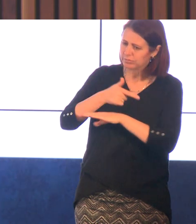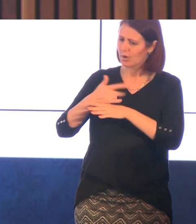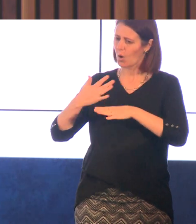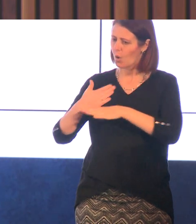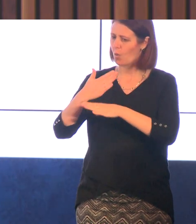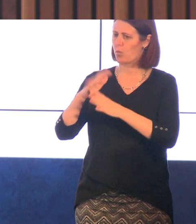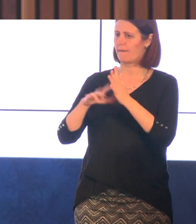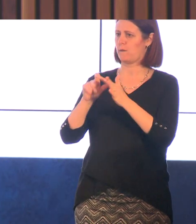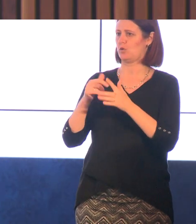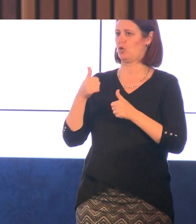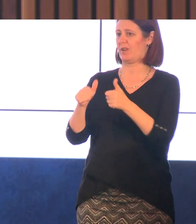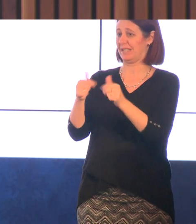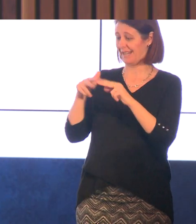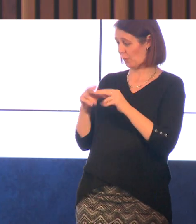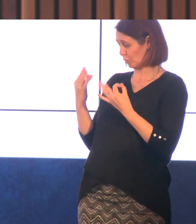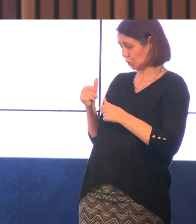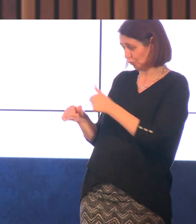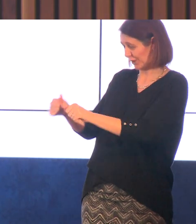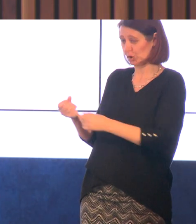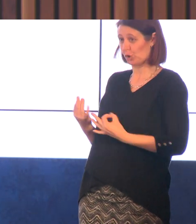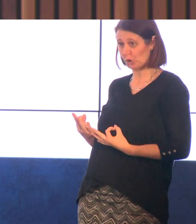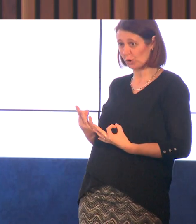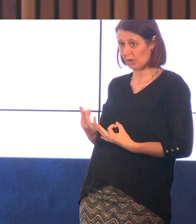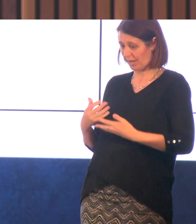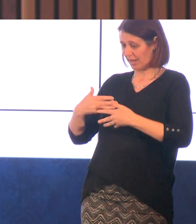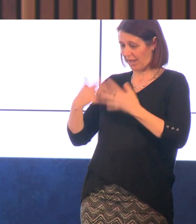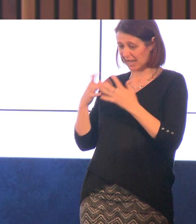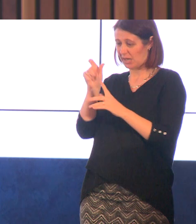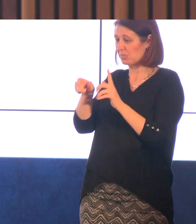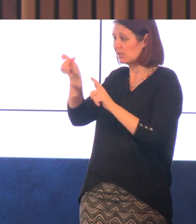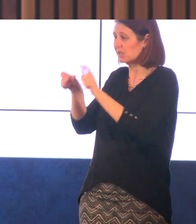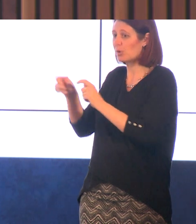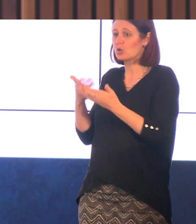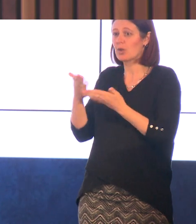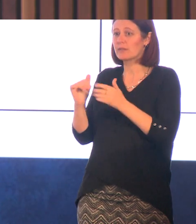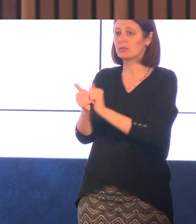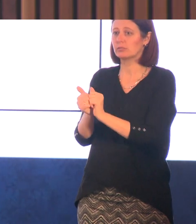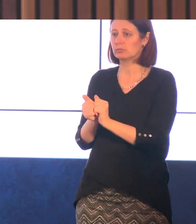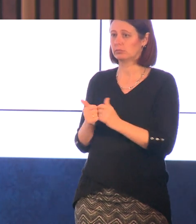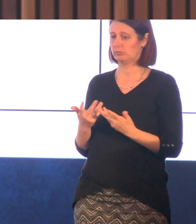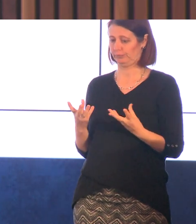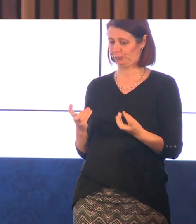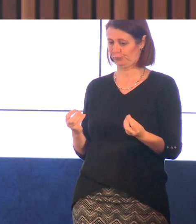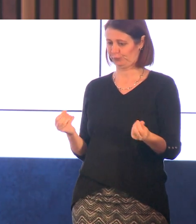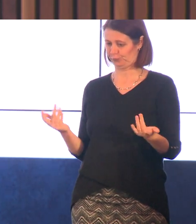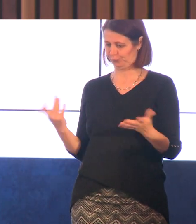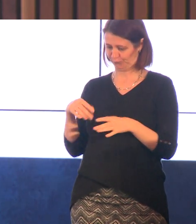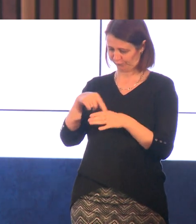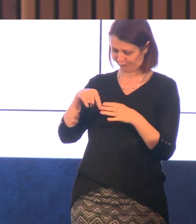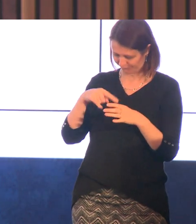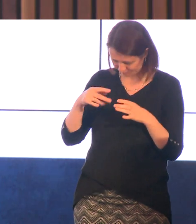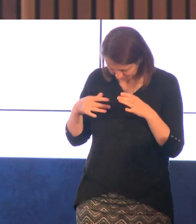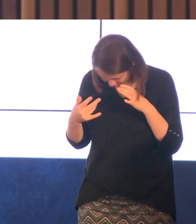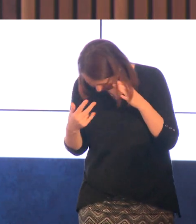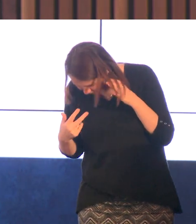the absence of that strategy, any participant service guarantee will be hollow. The NDIA